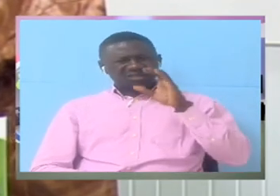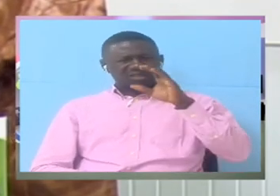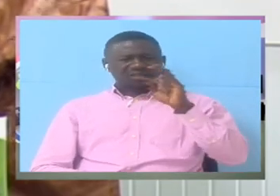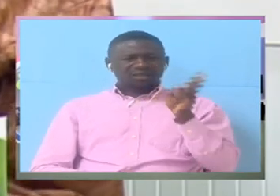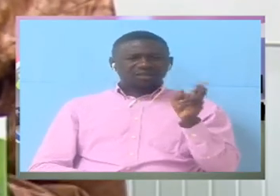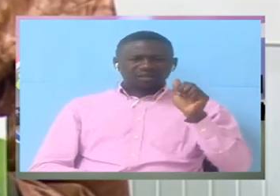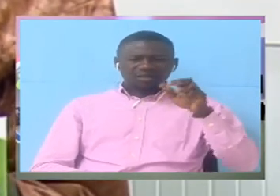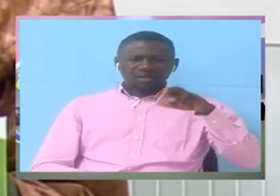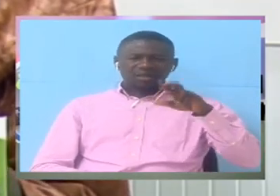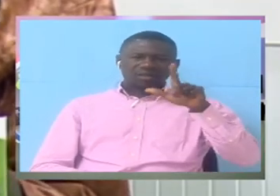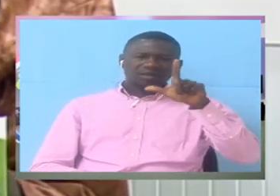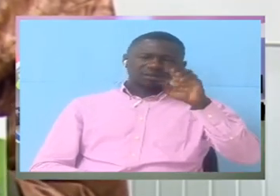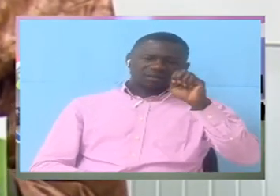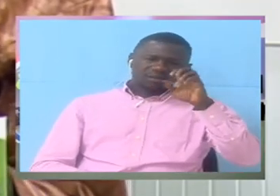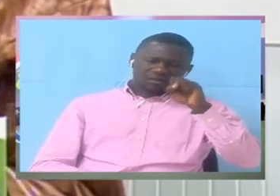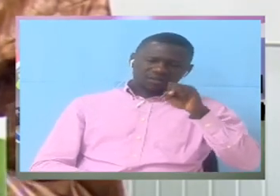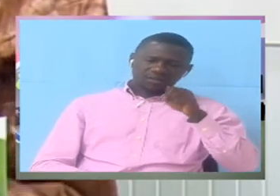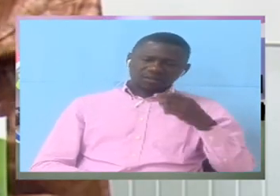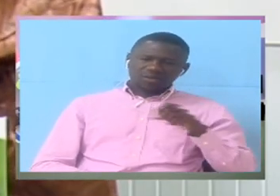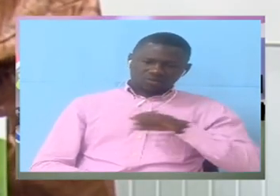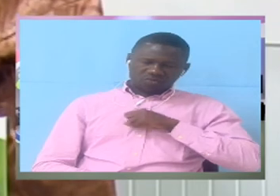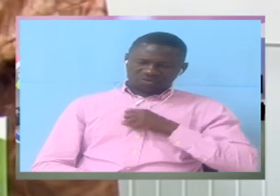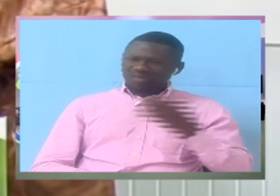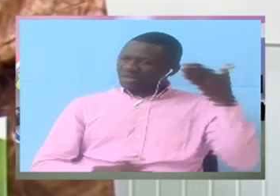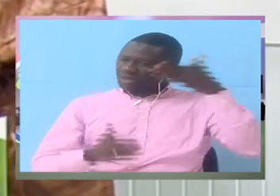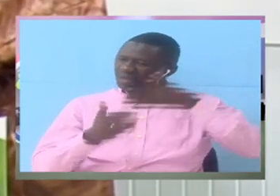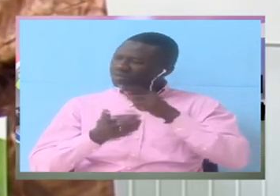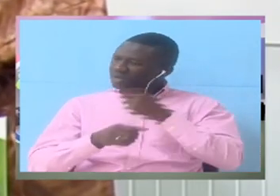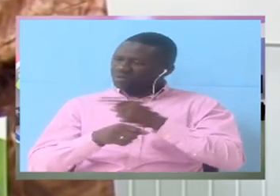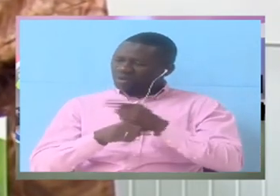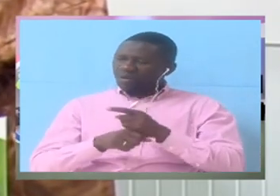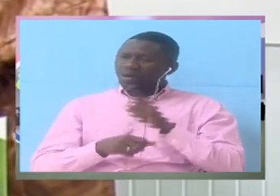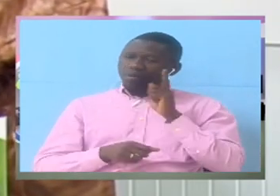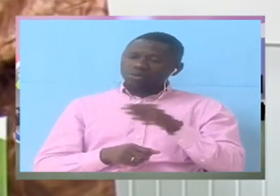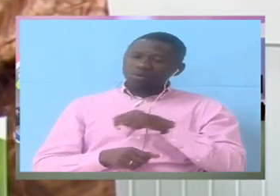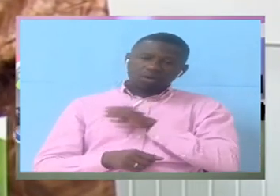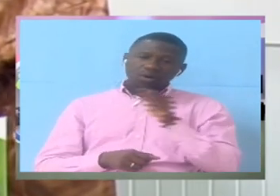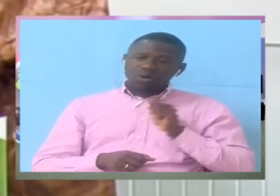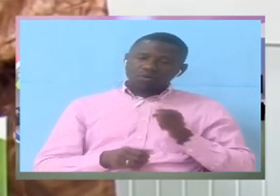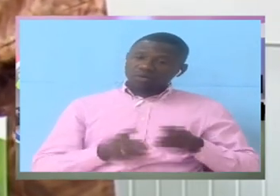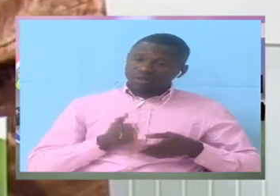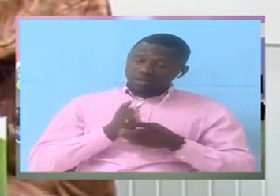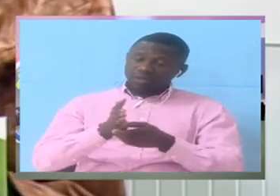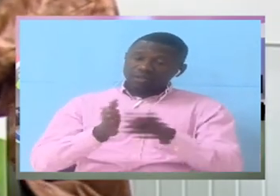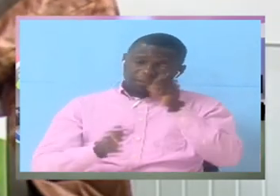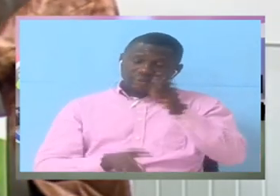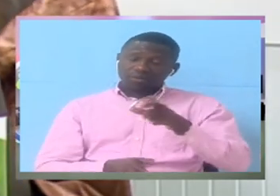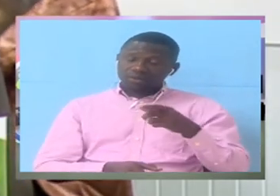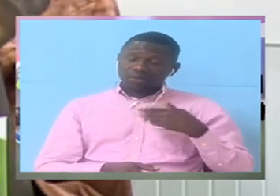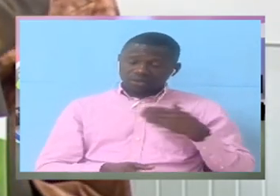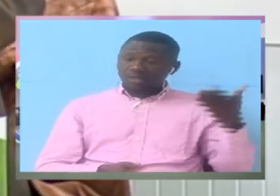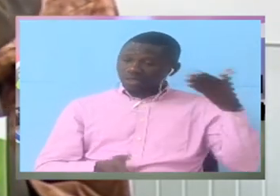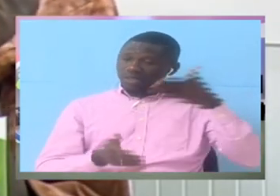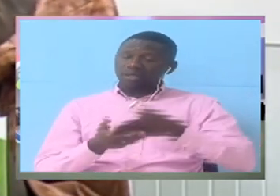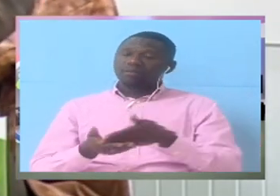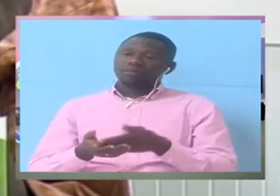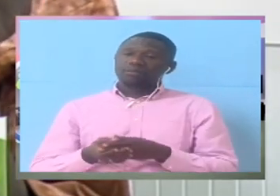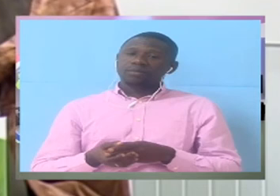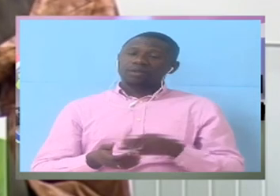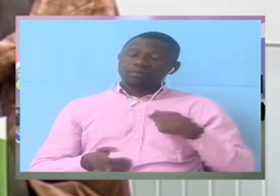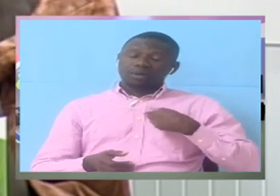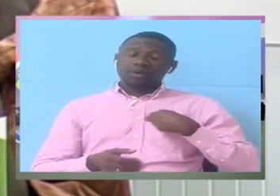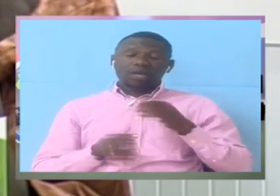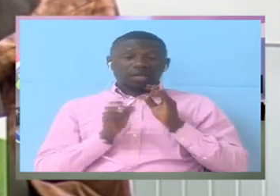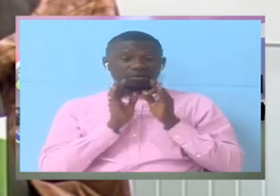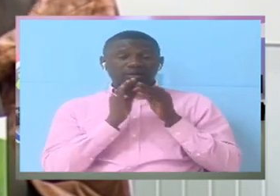came here, but our leaders were the people who came. And I